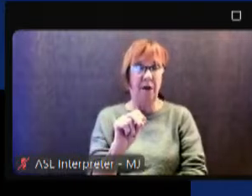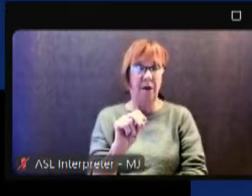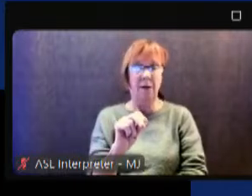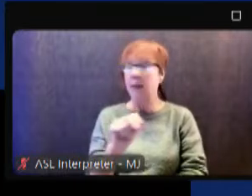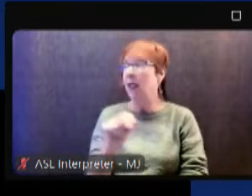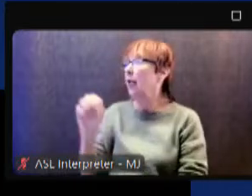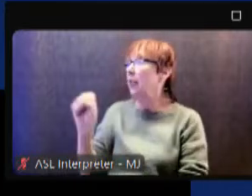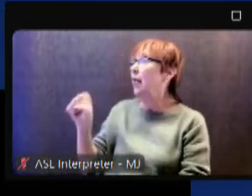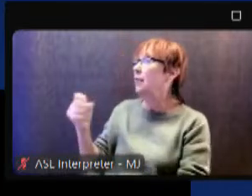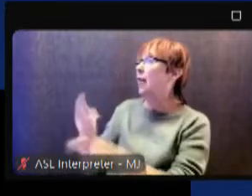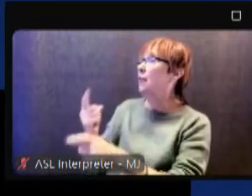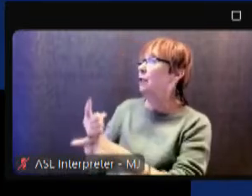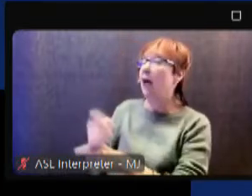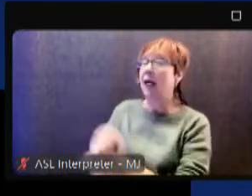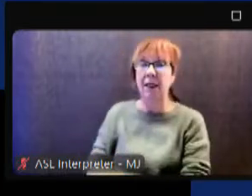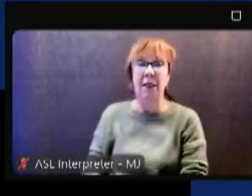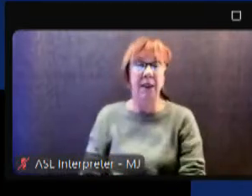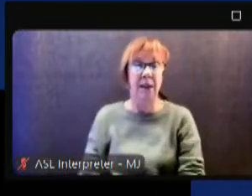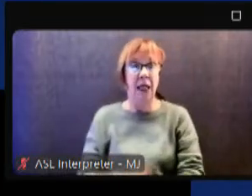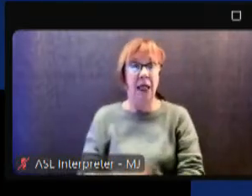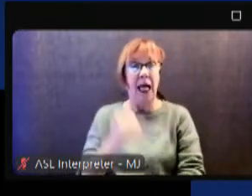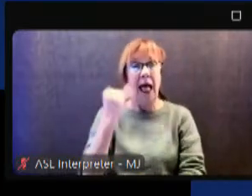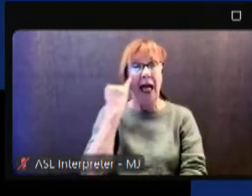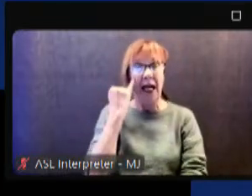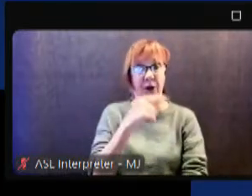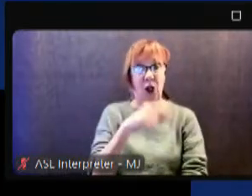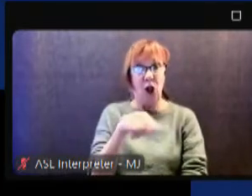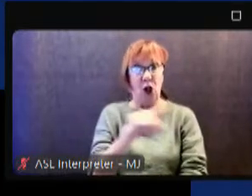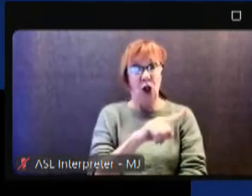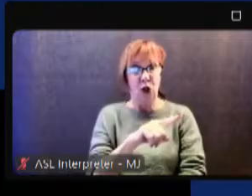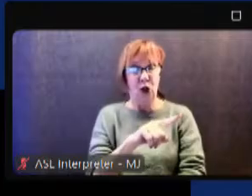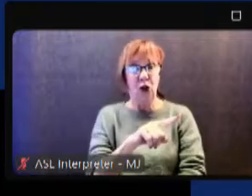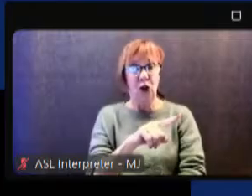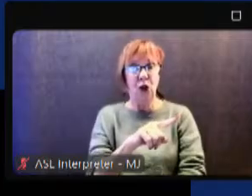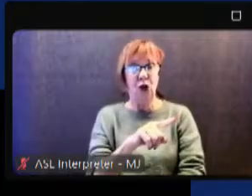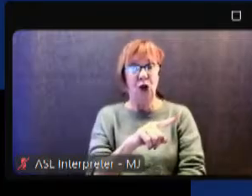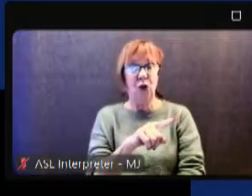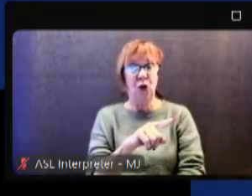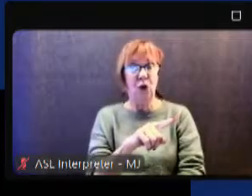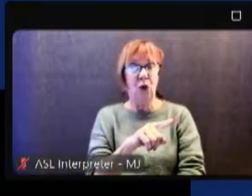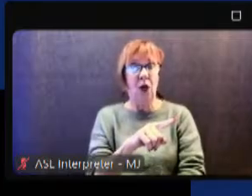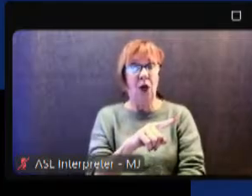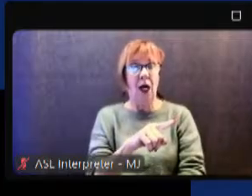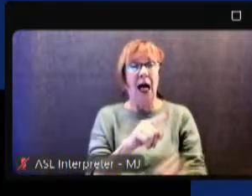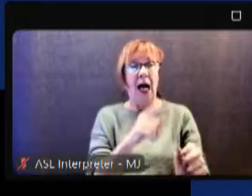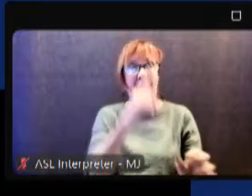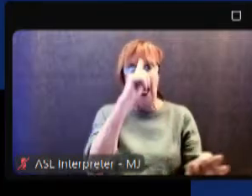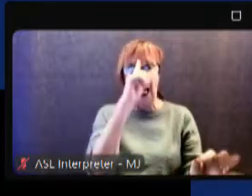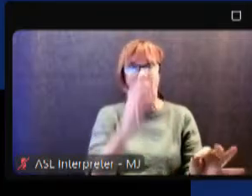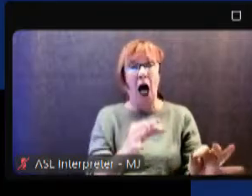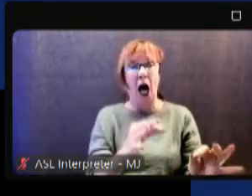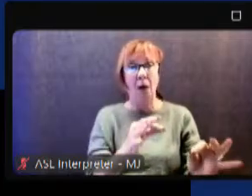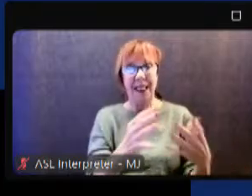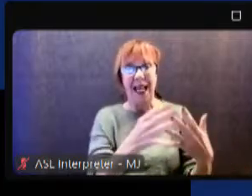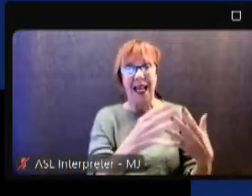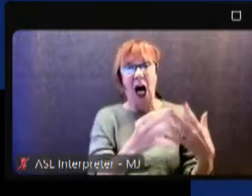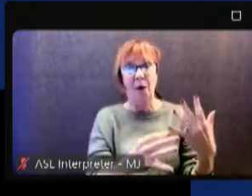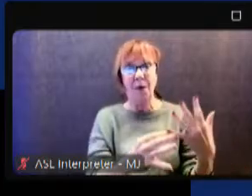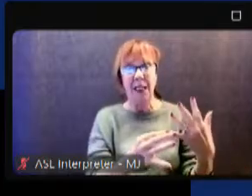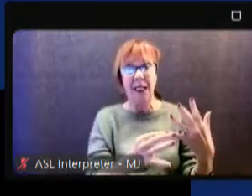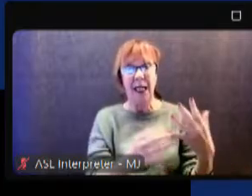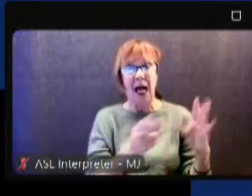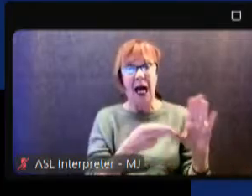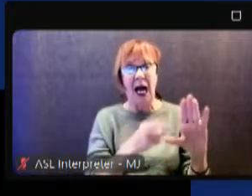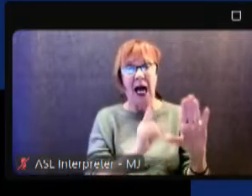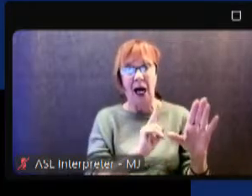correct. Over. If somebody opted out, this is Luis Ramirez with Public Works. If somebody opted out, then there's those two deadlines. You